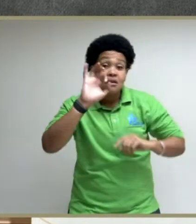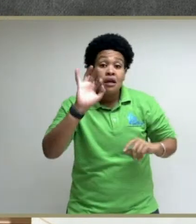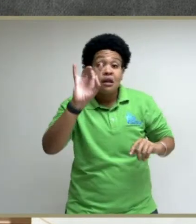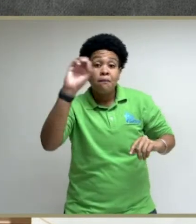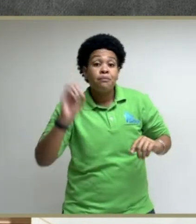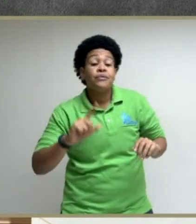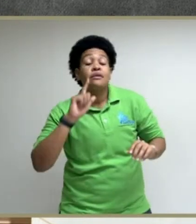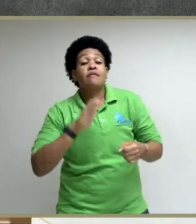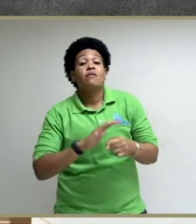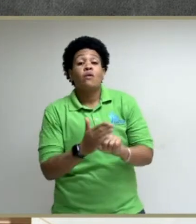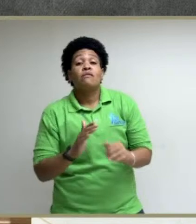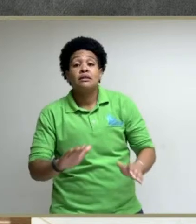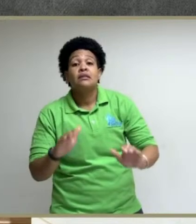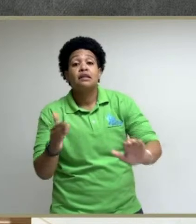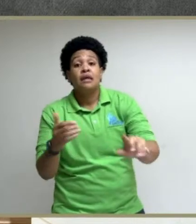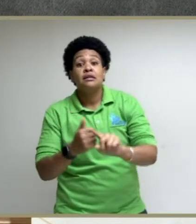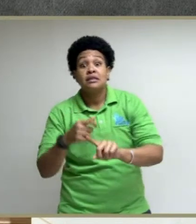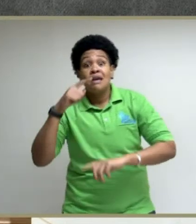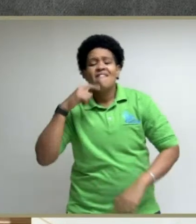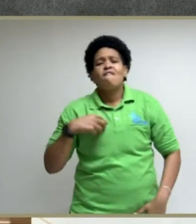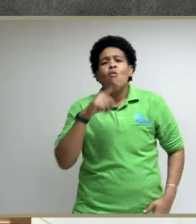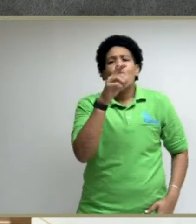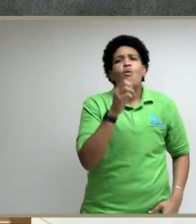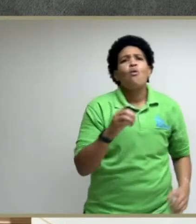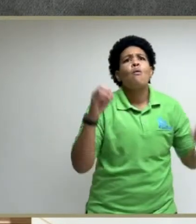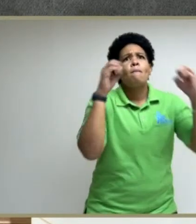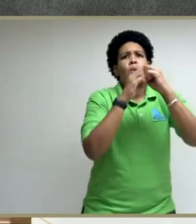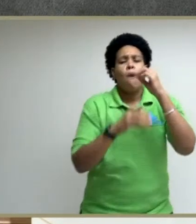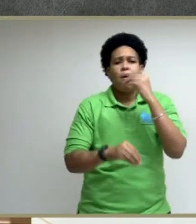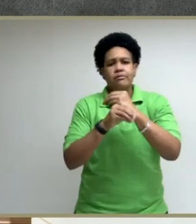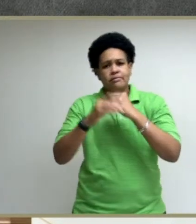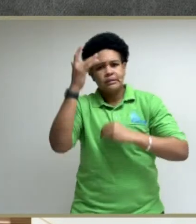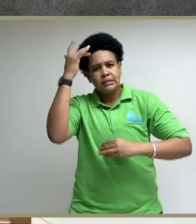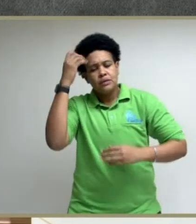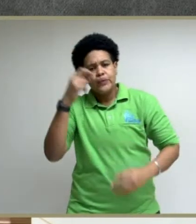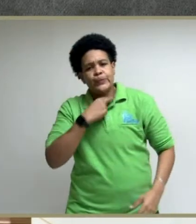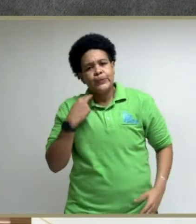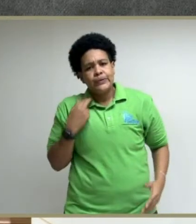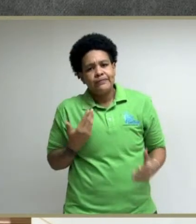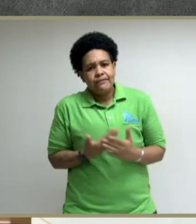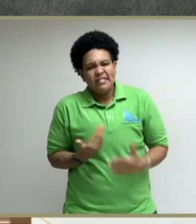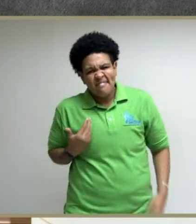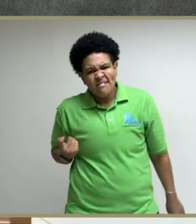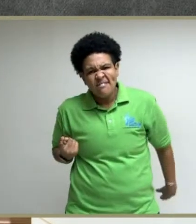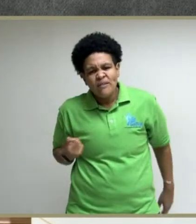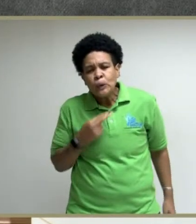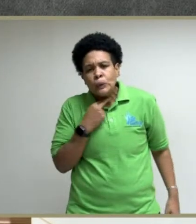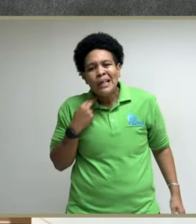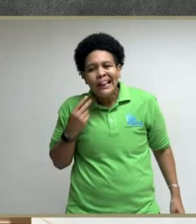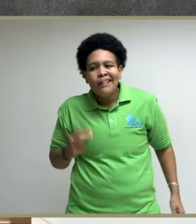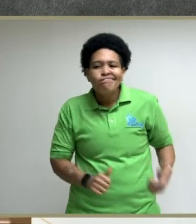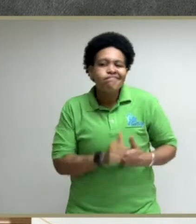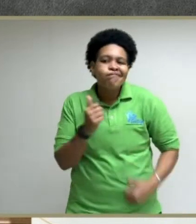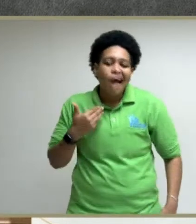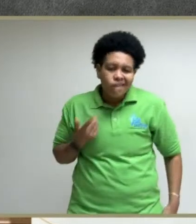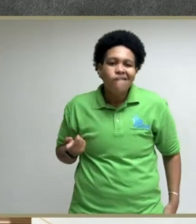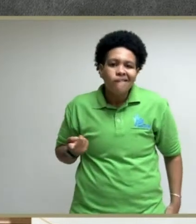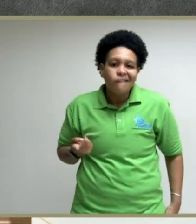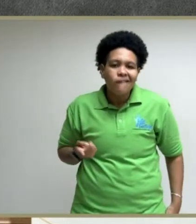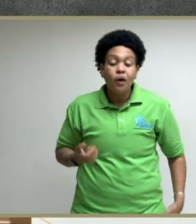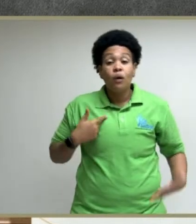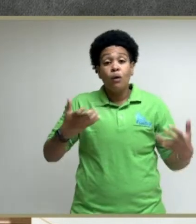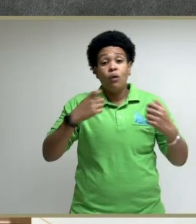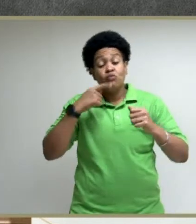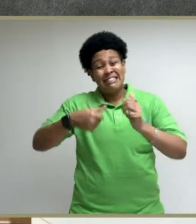COVID-19 related deaths had one or more comorbidity or risk factor. And we want to stress that